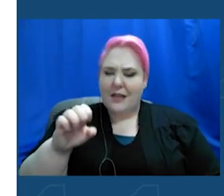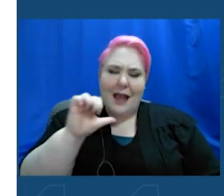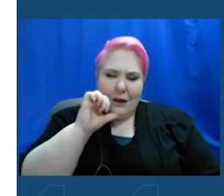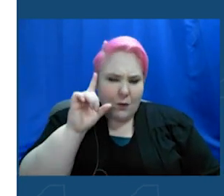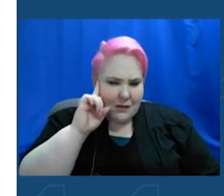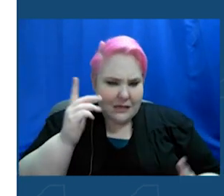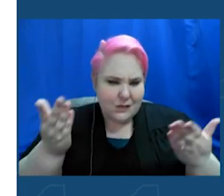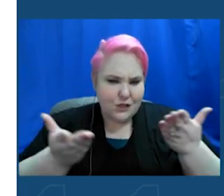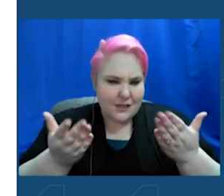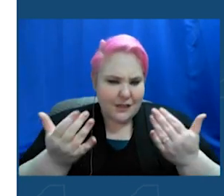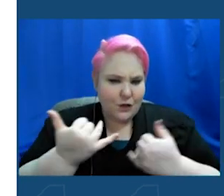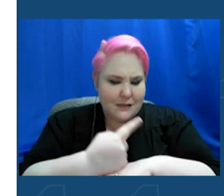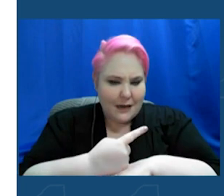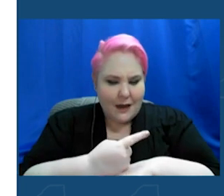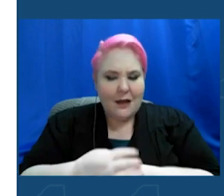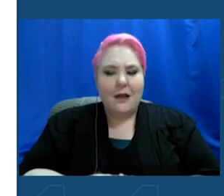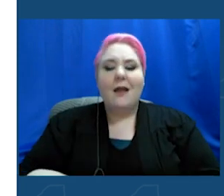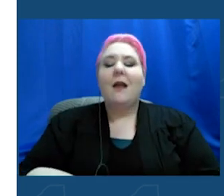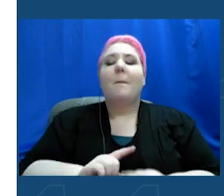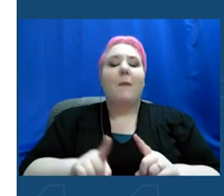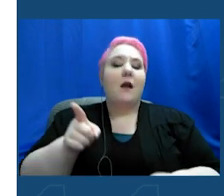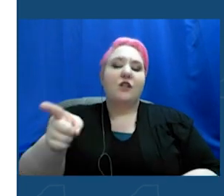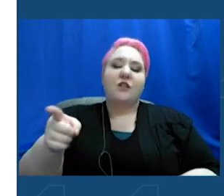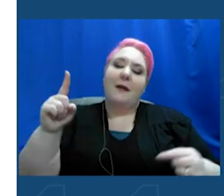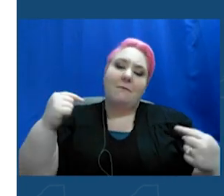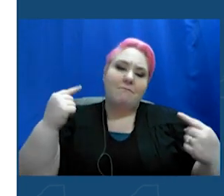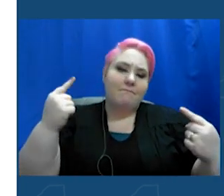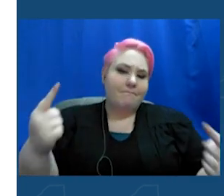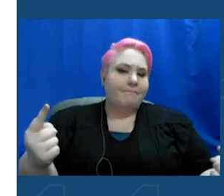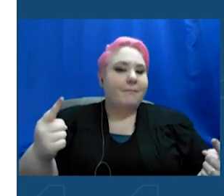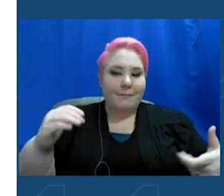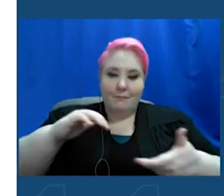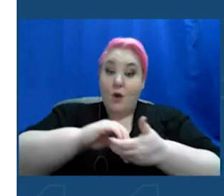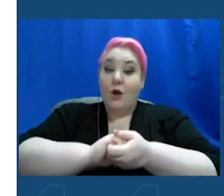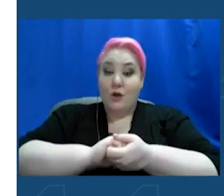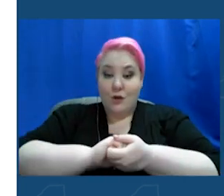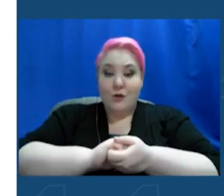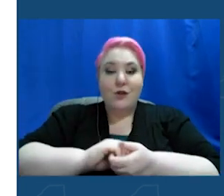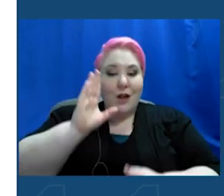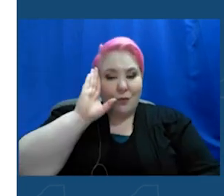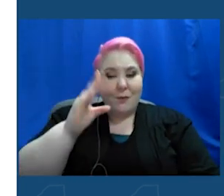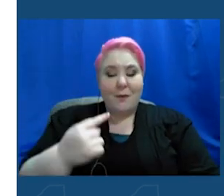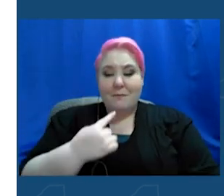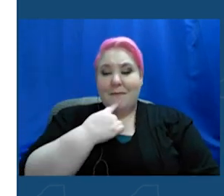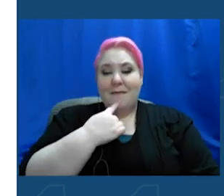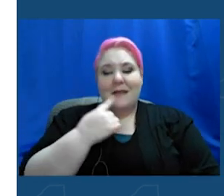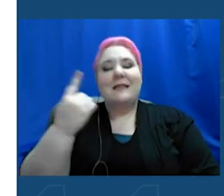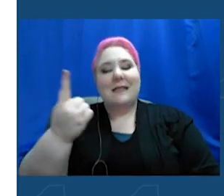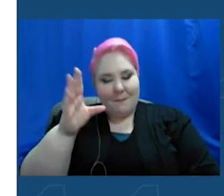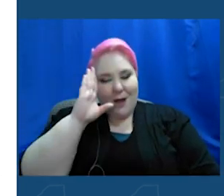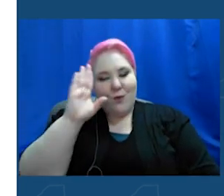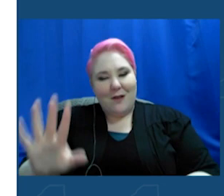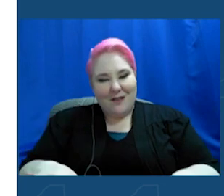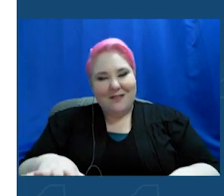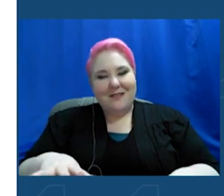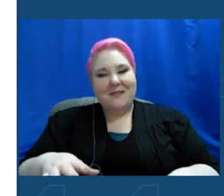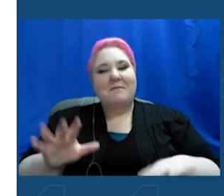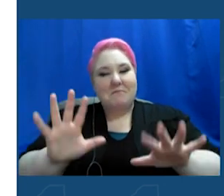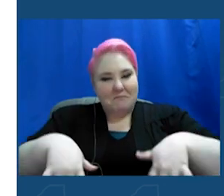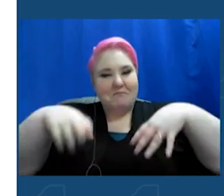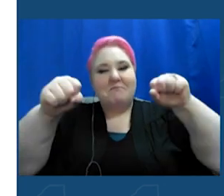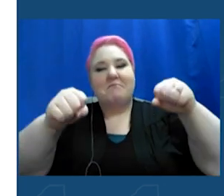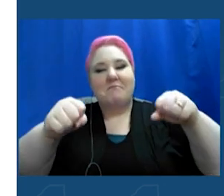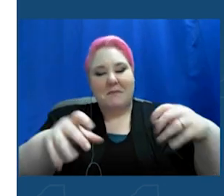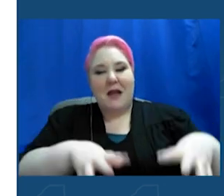but she's been a longtime partner of ours. We're going to miss her, but somebody will step up the plate and have to carry us on their